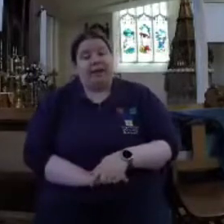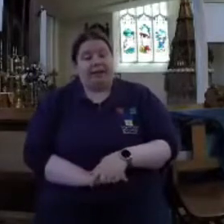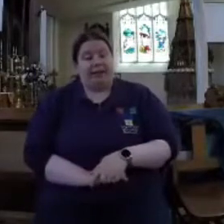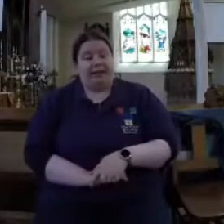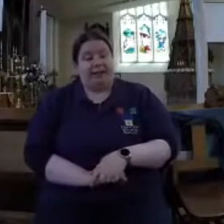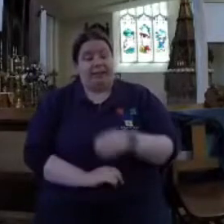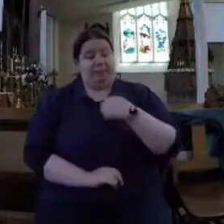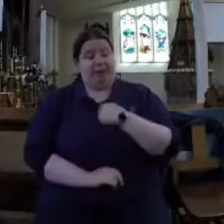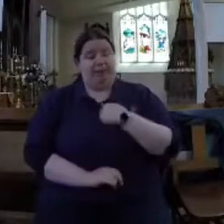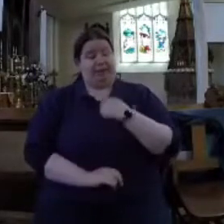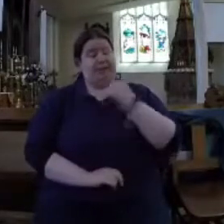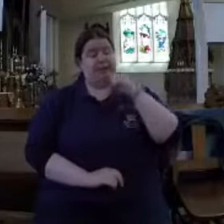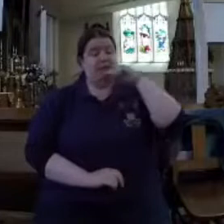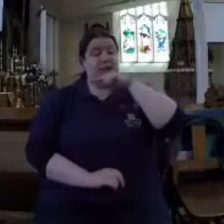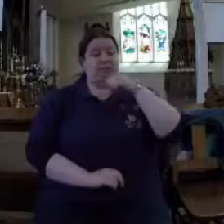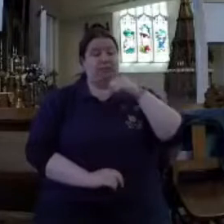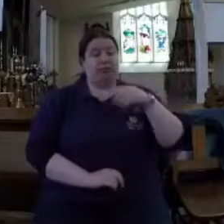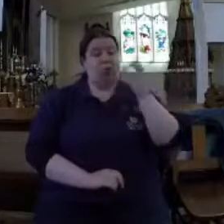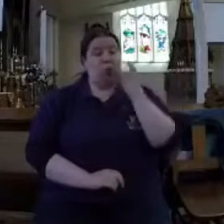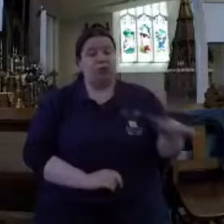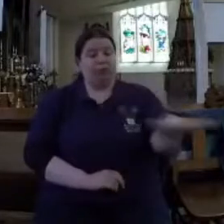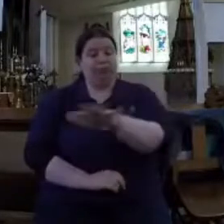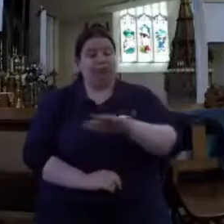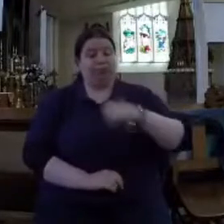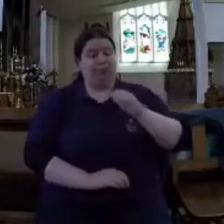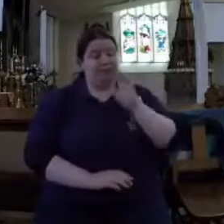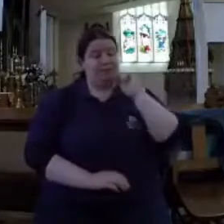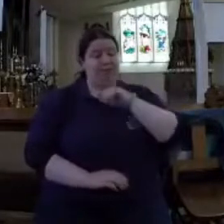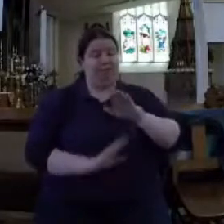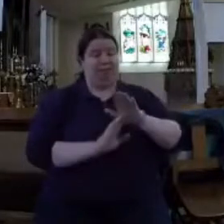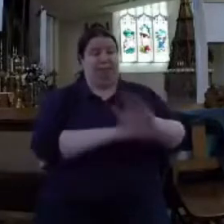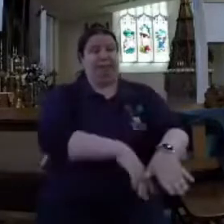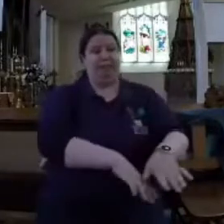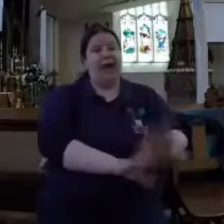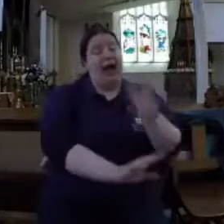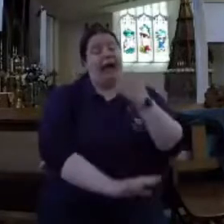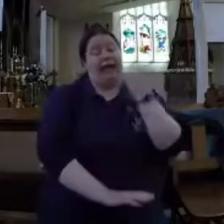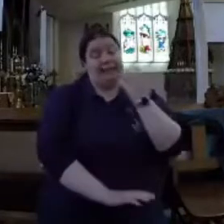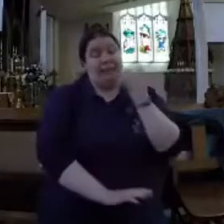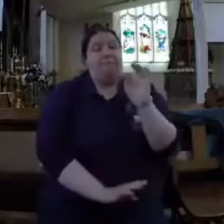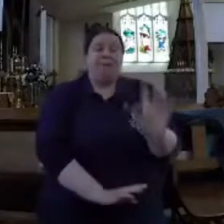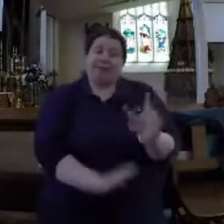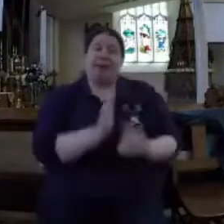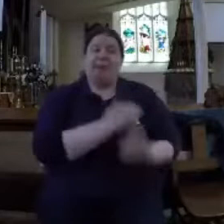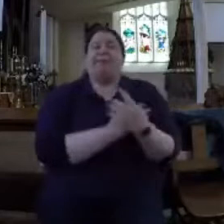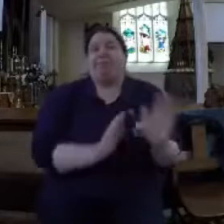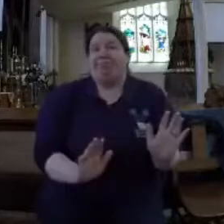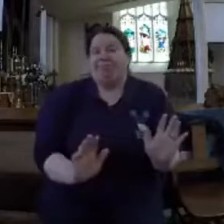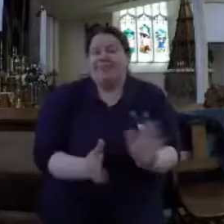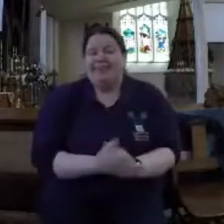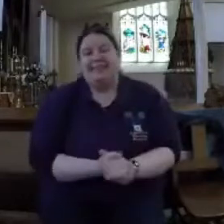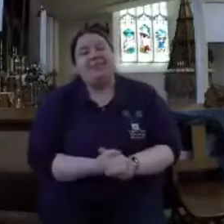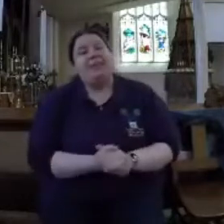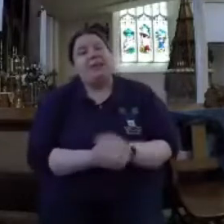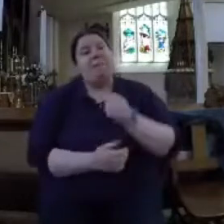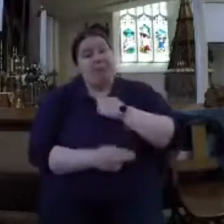my son into the pond. It was accidental, but it still happened. So